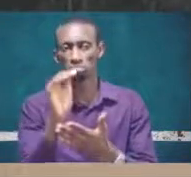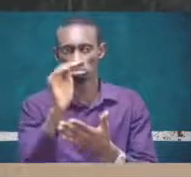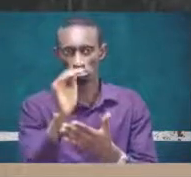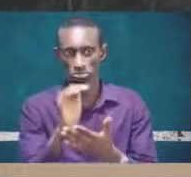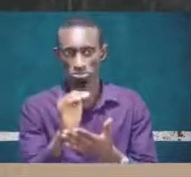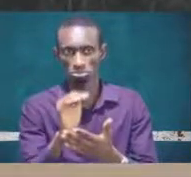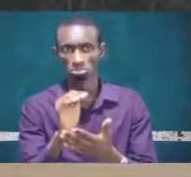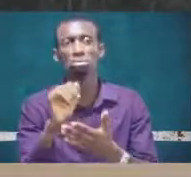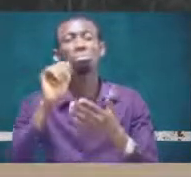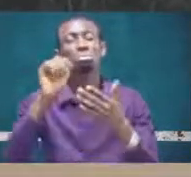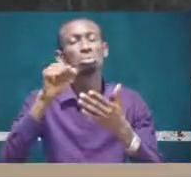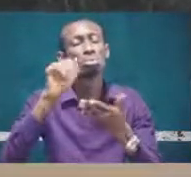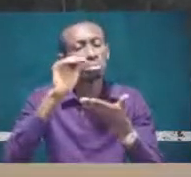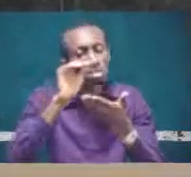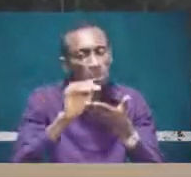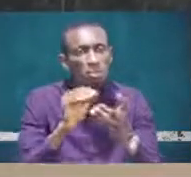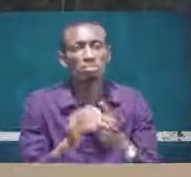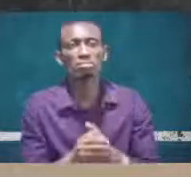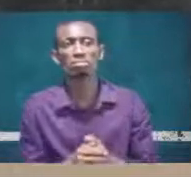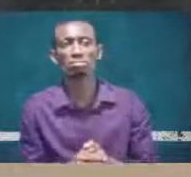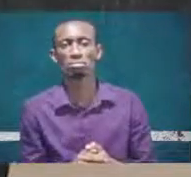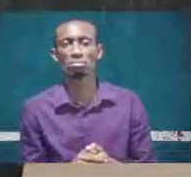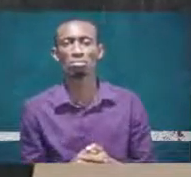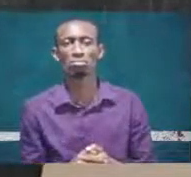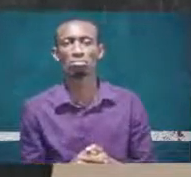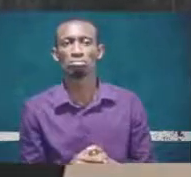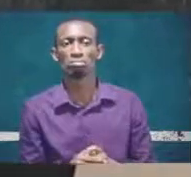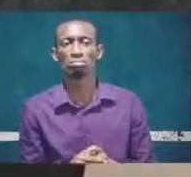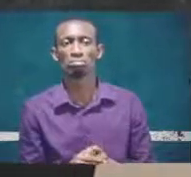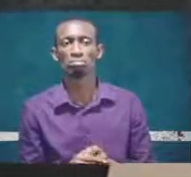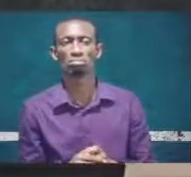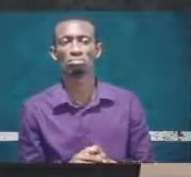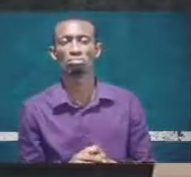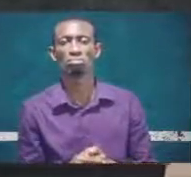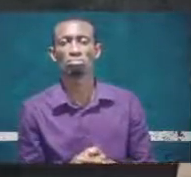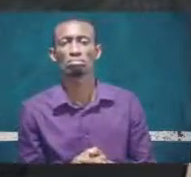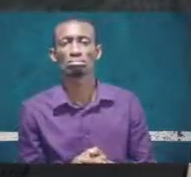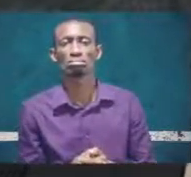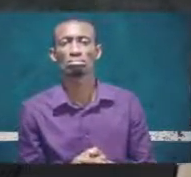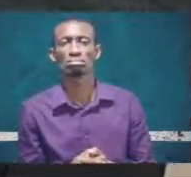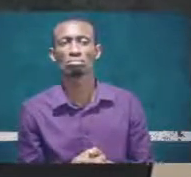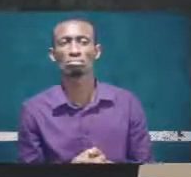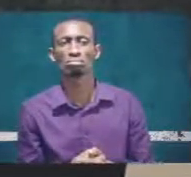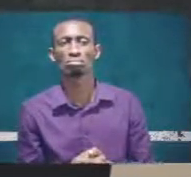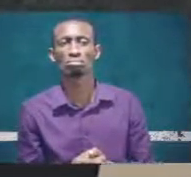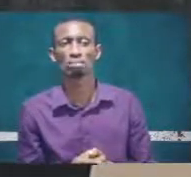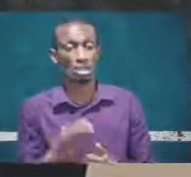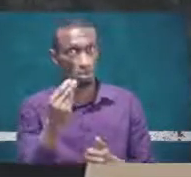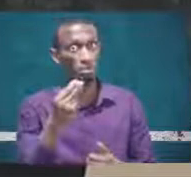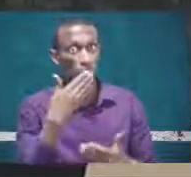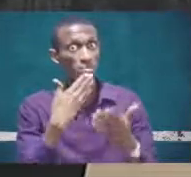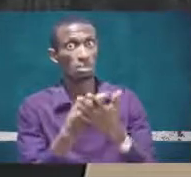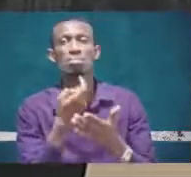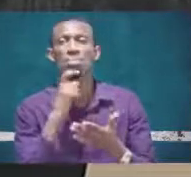smaller denominations. Notes are divided into smaller denominations. Money, good money should